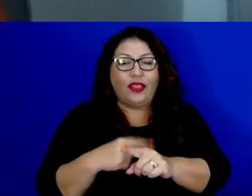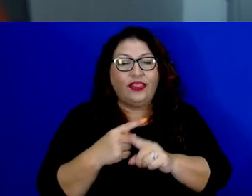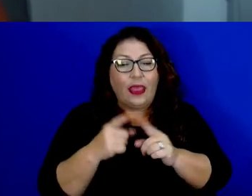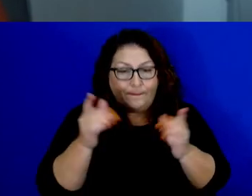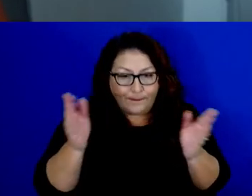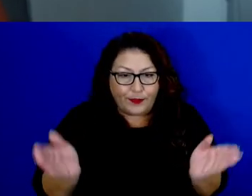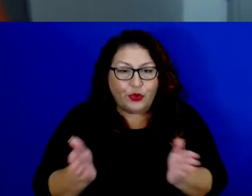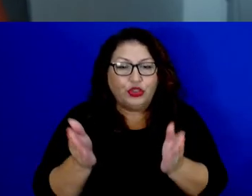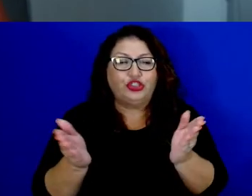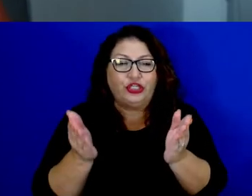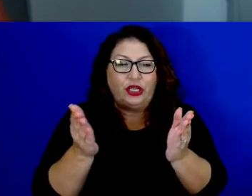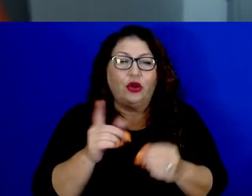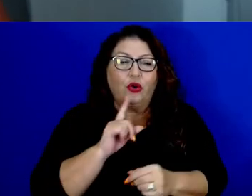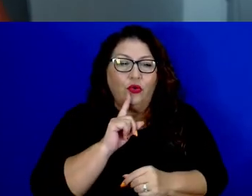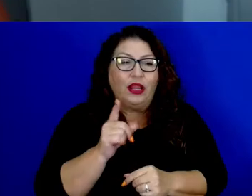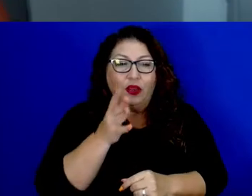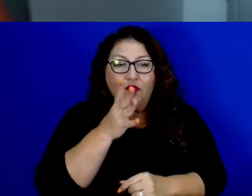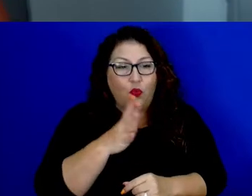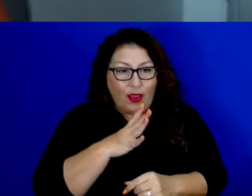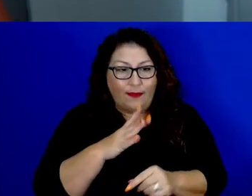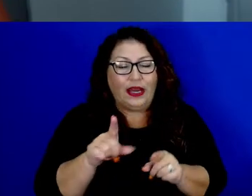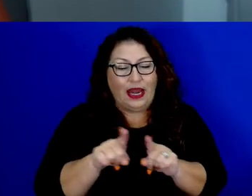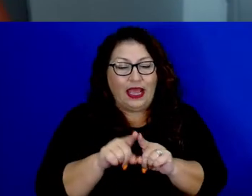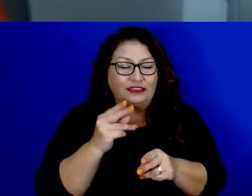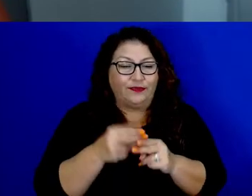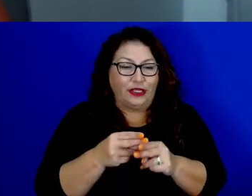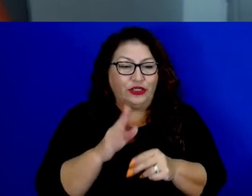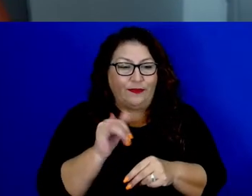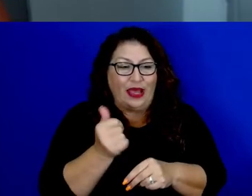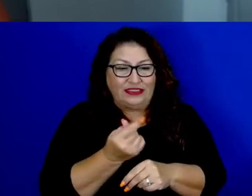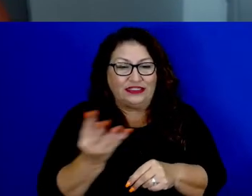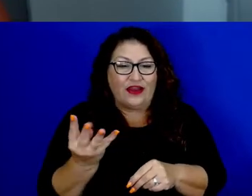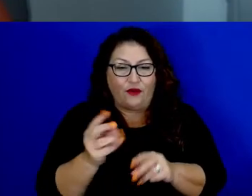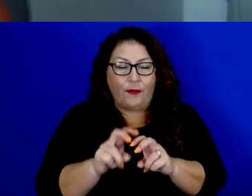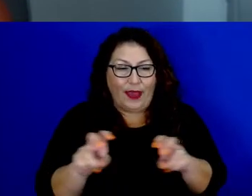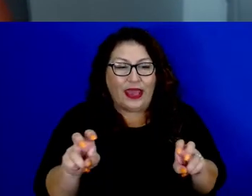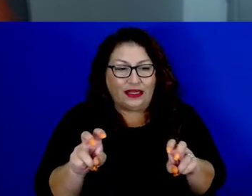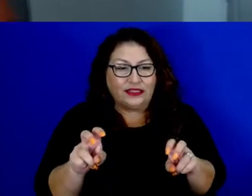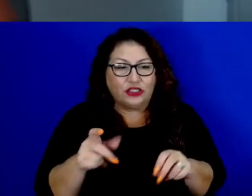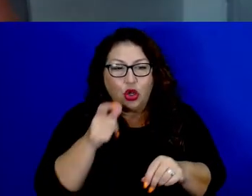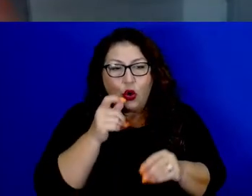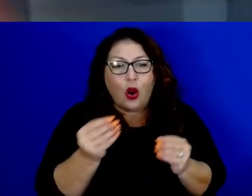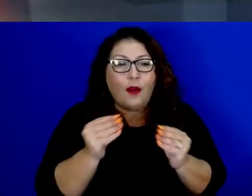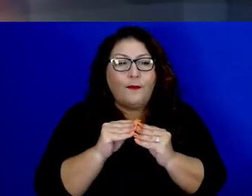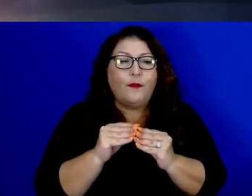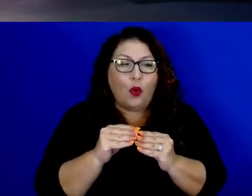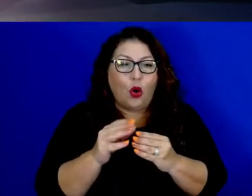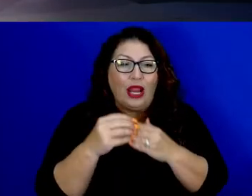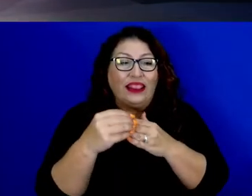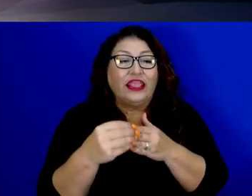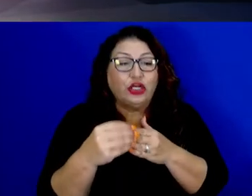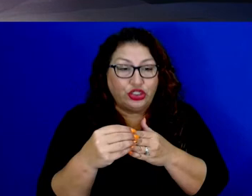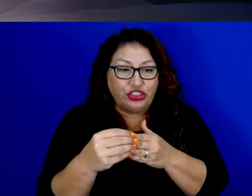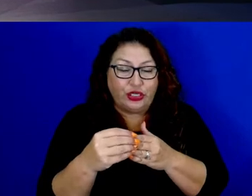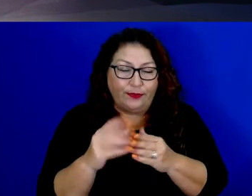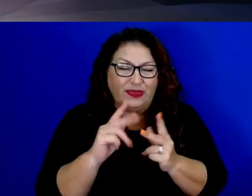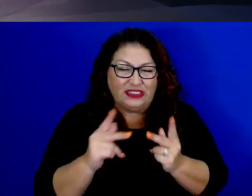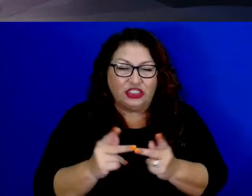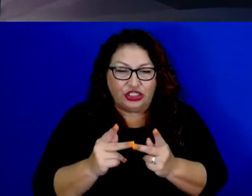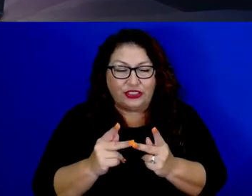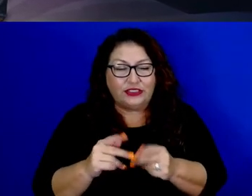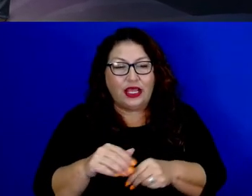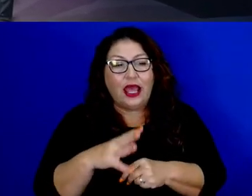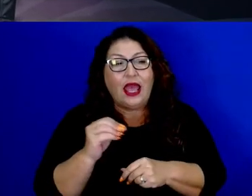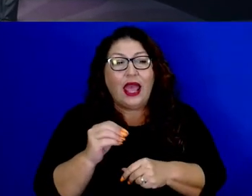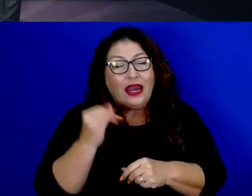really women, as mentioned by several of the panelists, to more leadership positions. And if I may, I